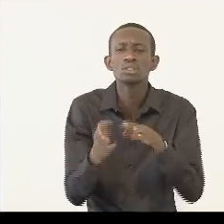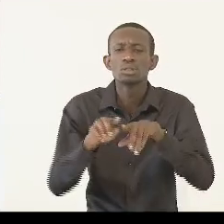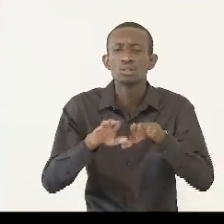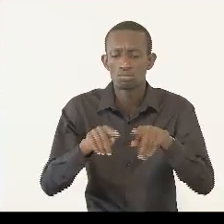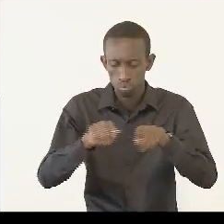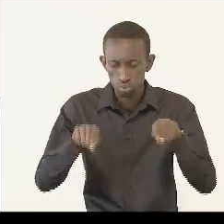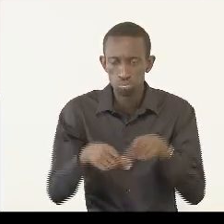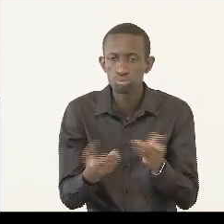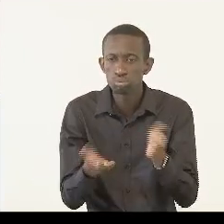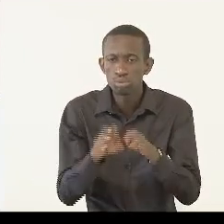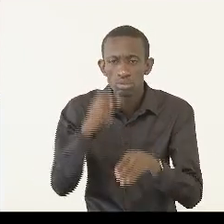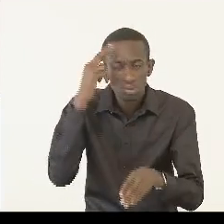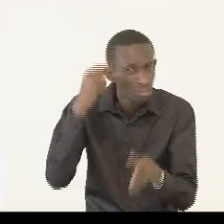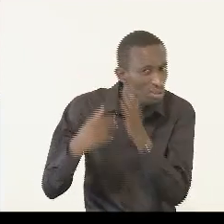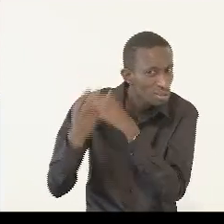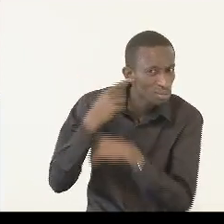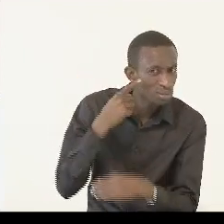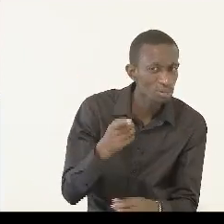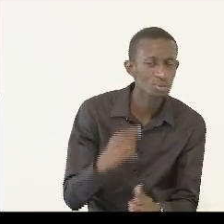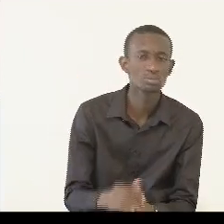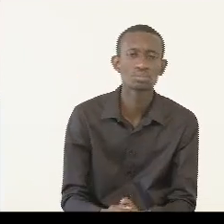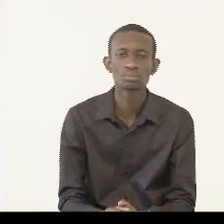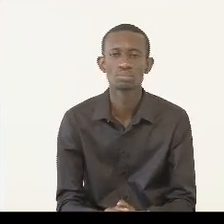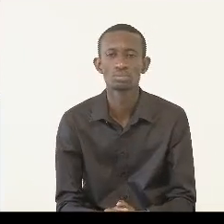rwego tugeze kubona cyagihe cyangwa